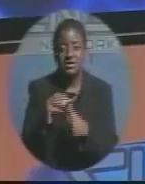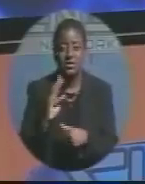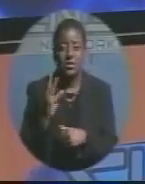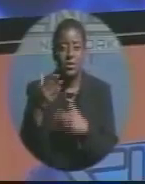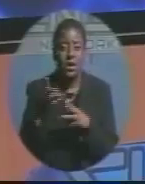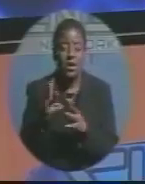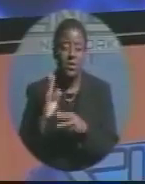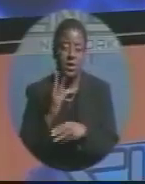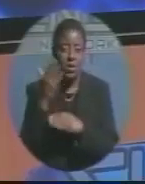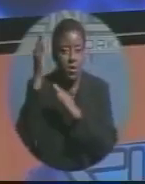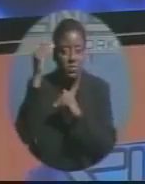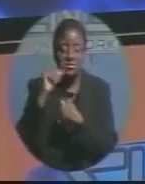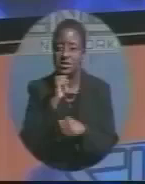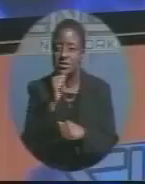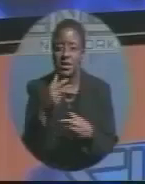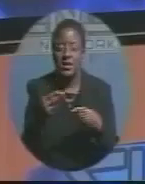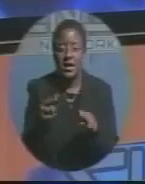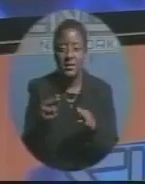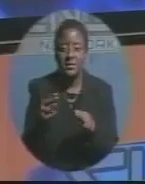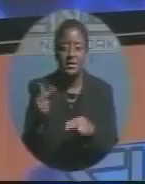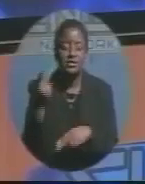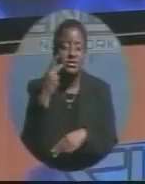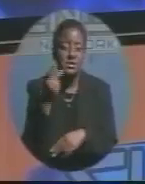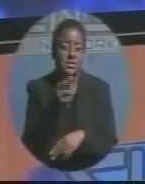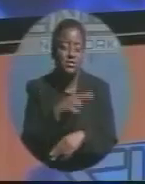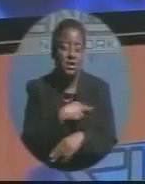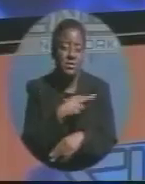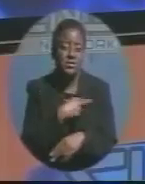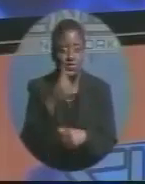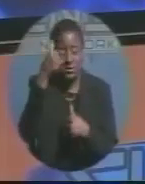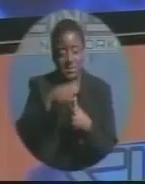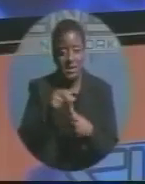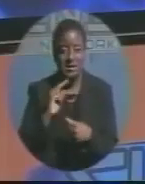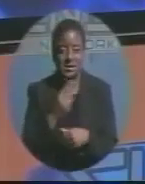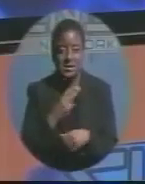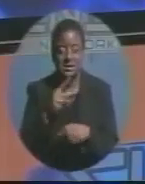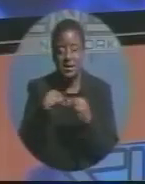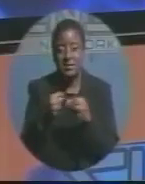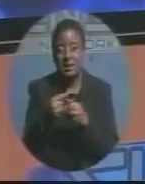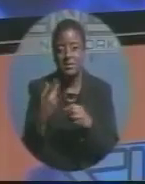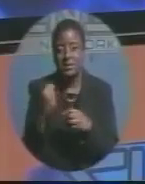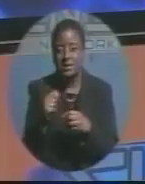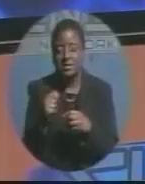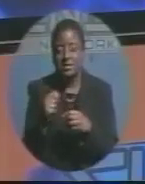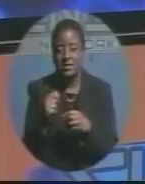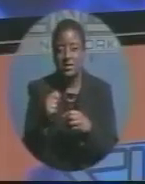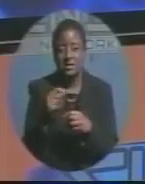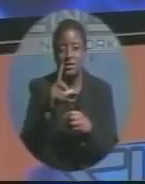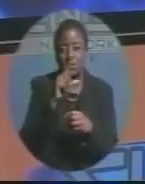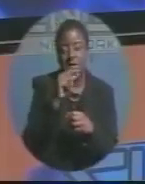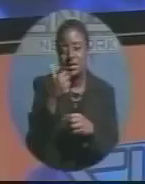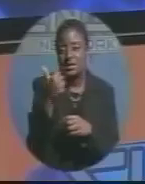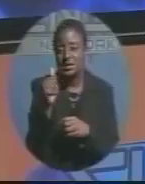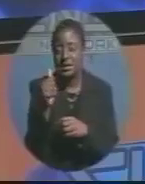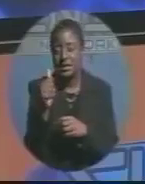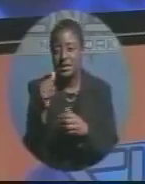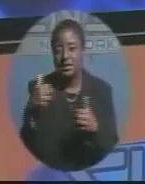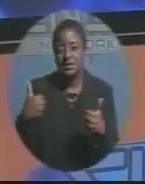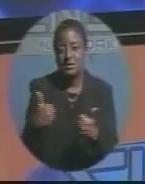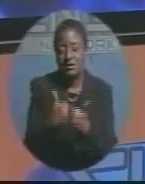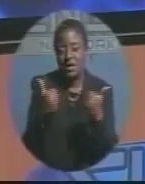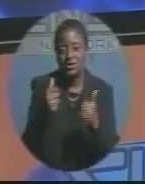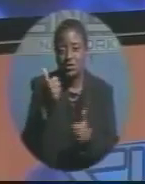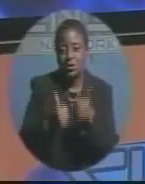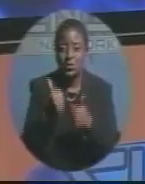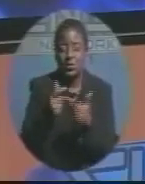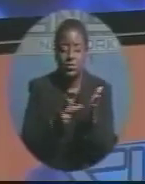happen, as Charisma Robinson reminds us, that devastating 2010 Cessna crash, which killed 9 men, is a recent